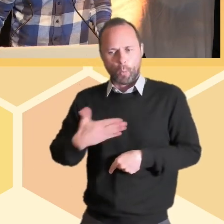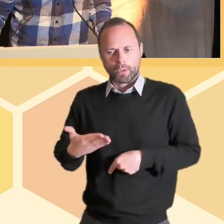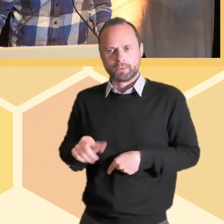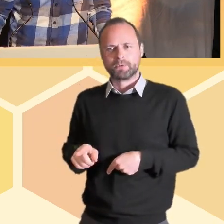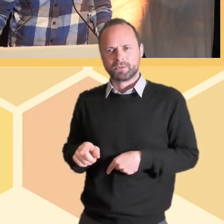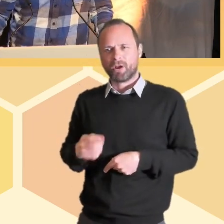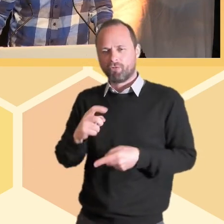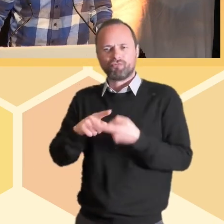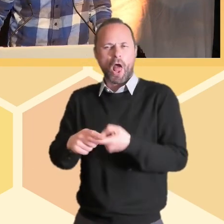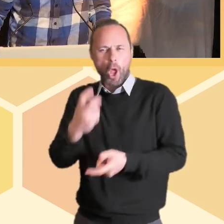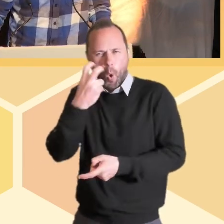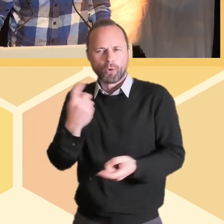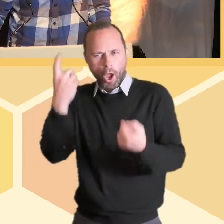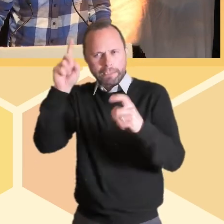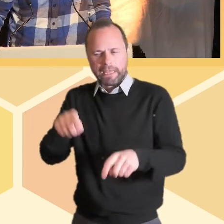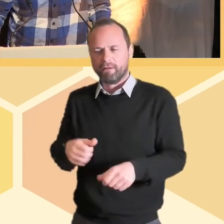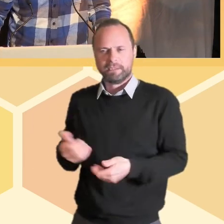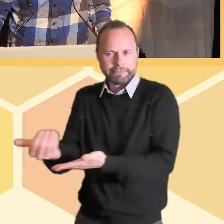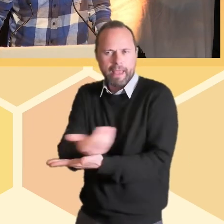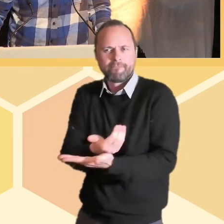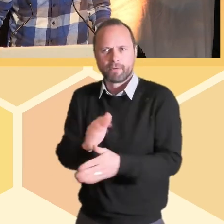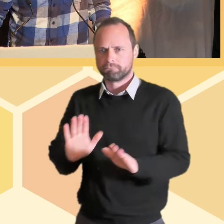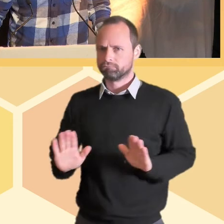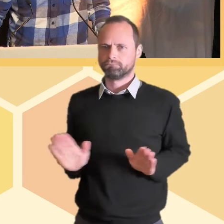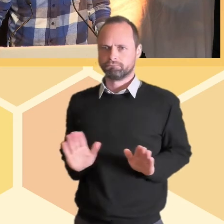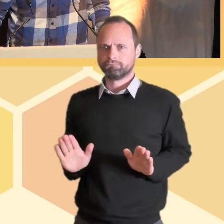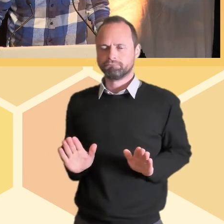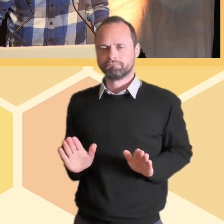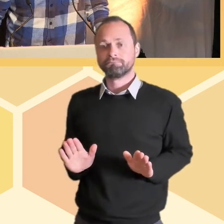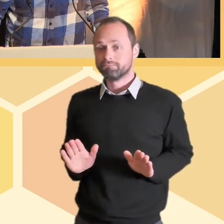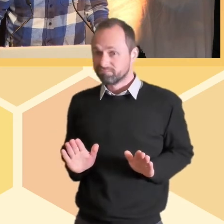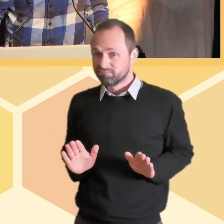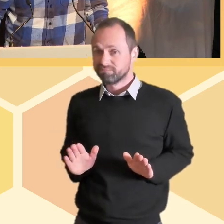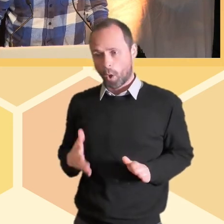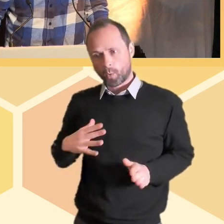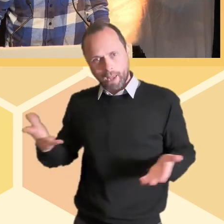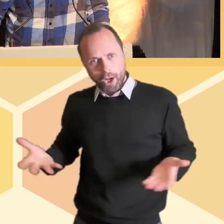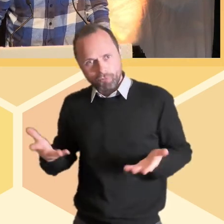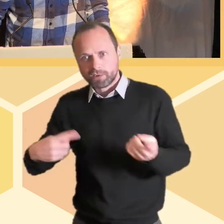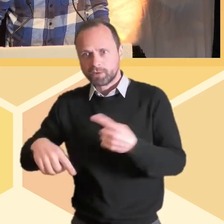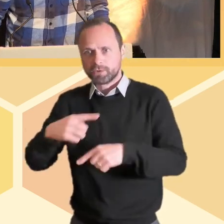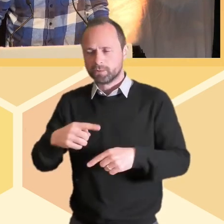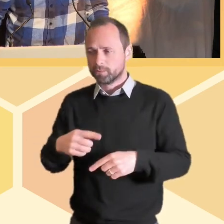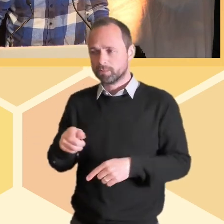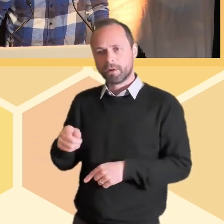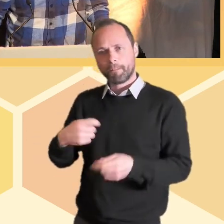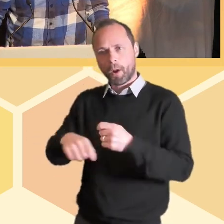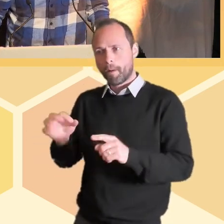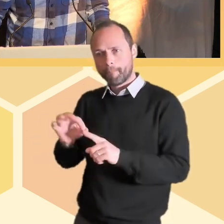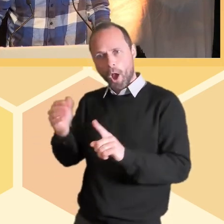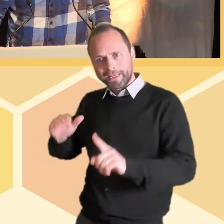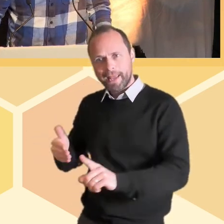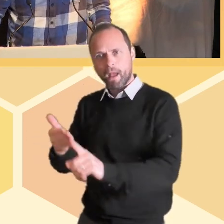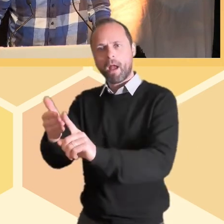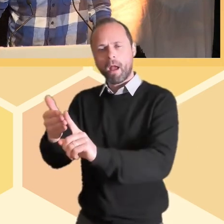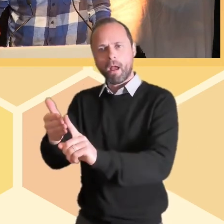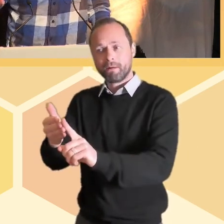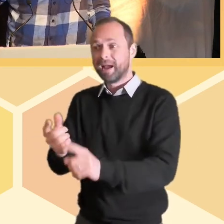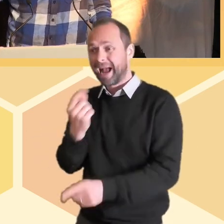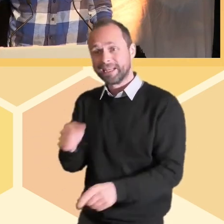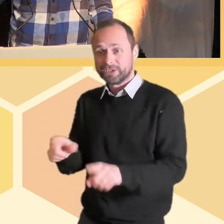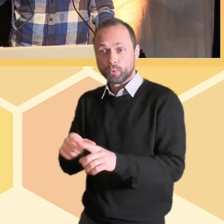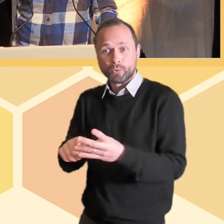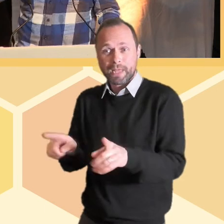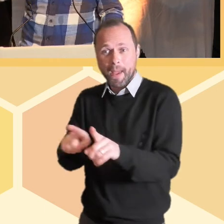tried and tested ideas for church. And even our pioneers do this. The thing